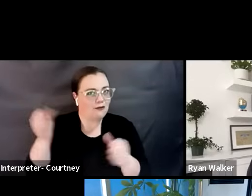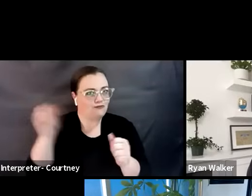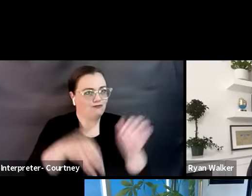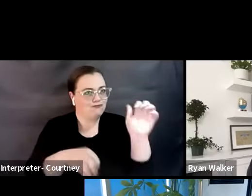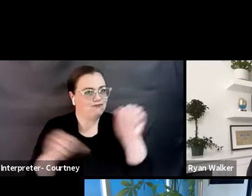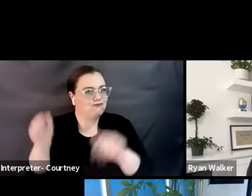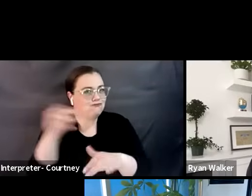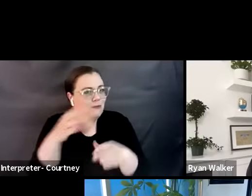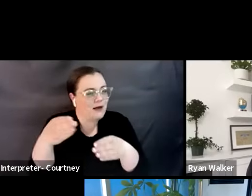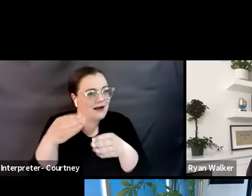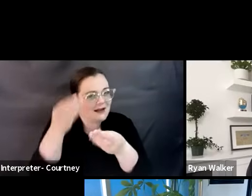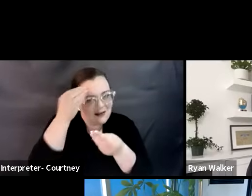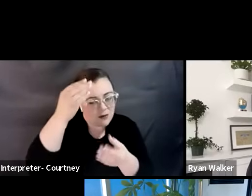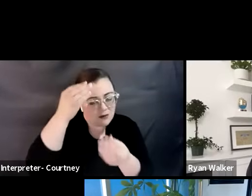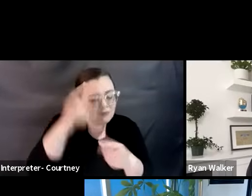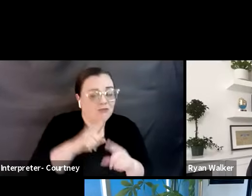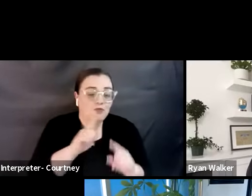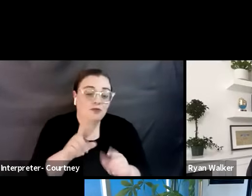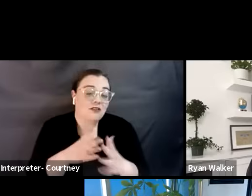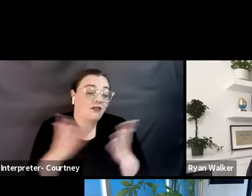it's a lot of fun for us.